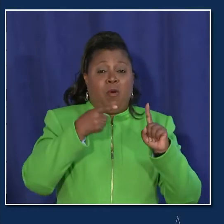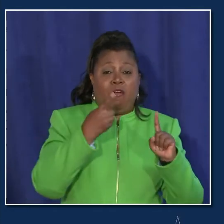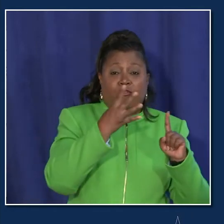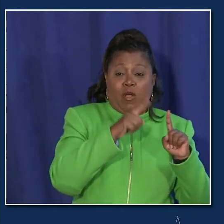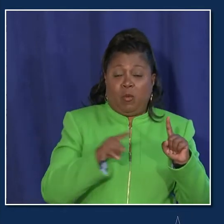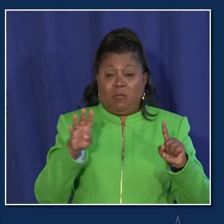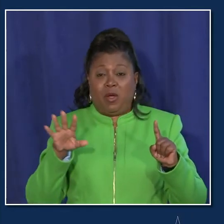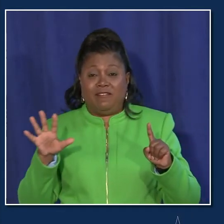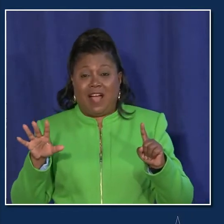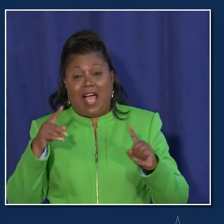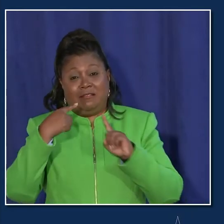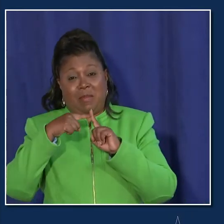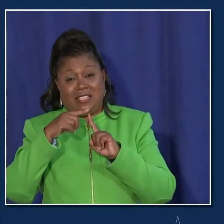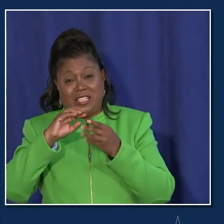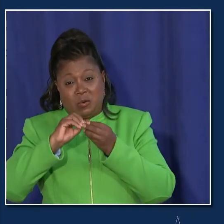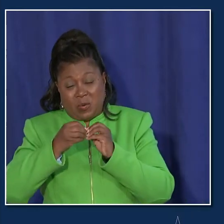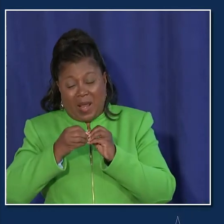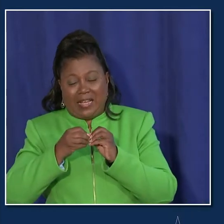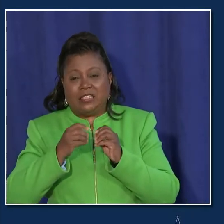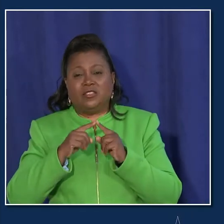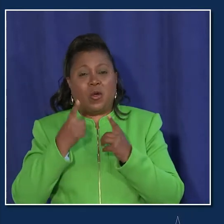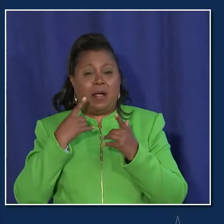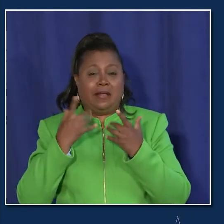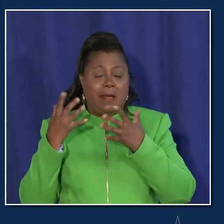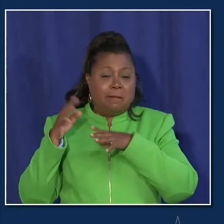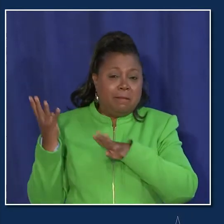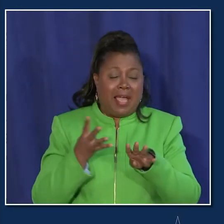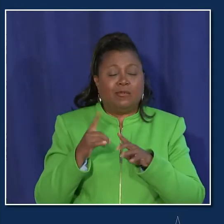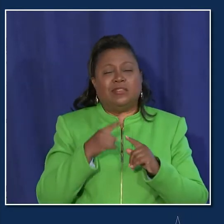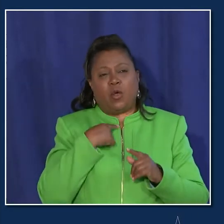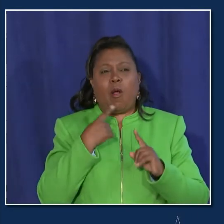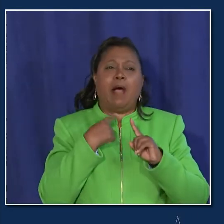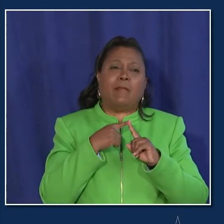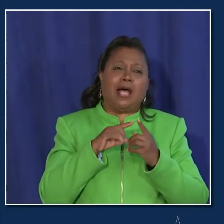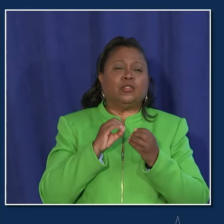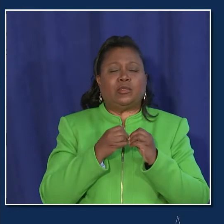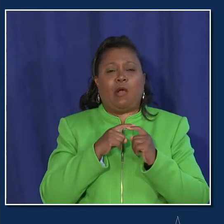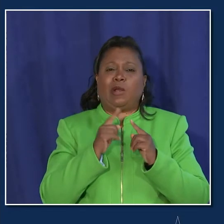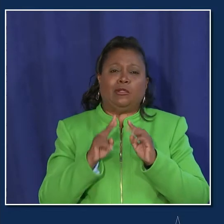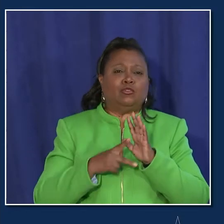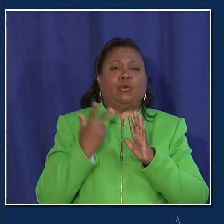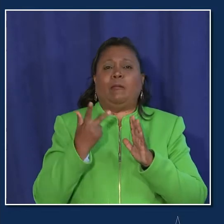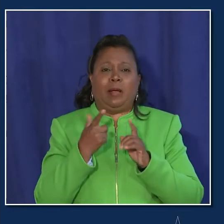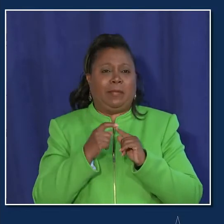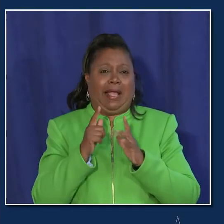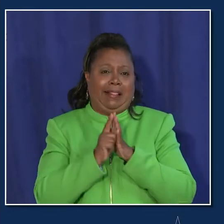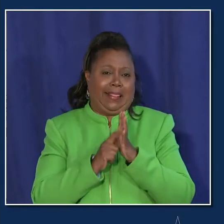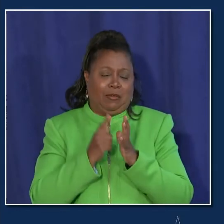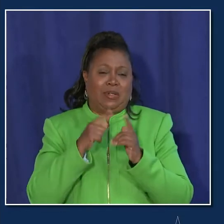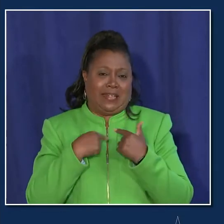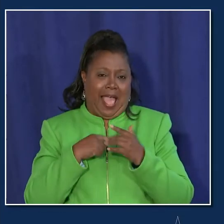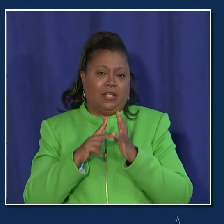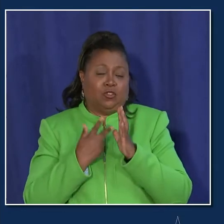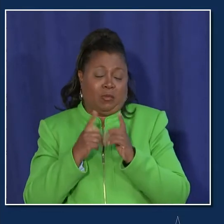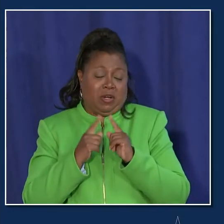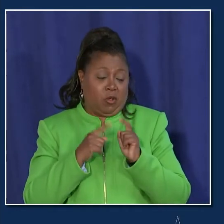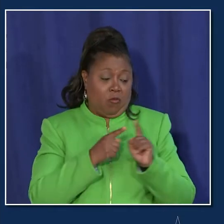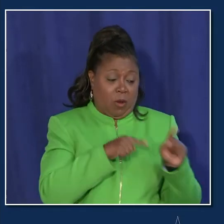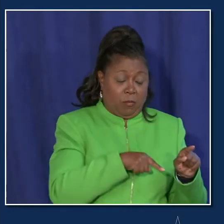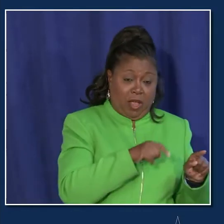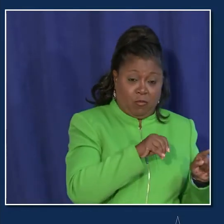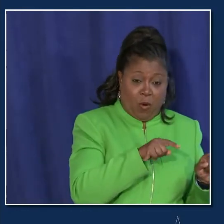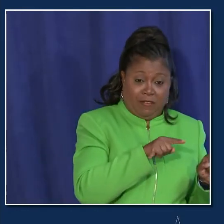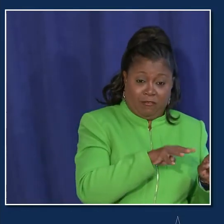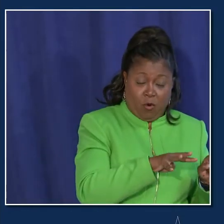to 1.5 positivity rate. So, mainstream reporters say, our positivity rate has tripled because legally, it has tripled when you go from